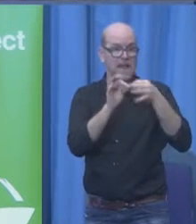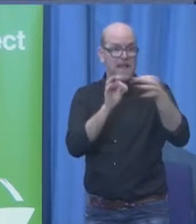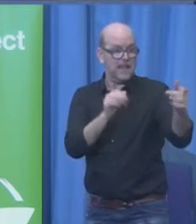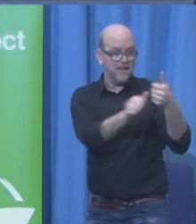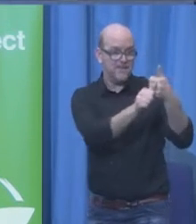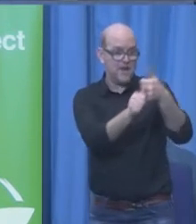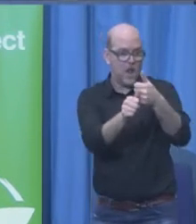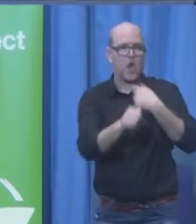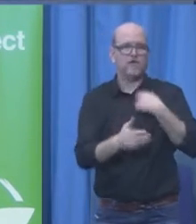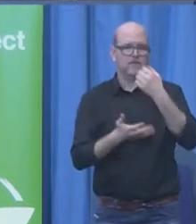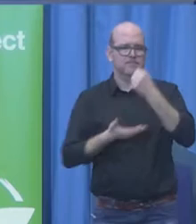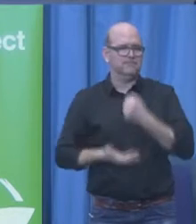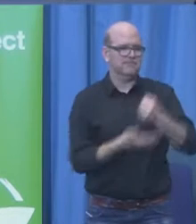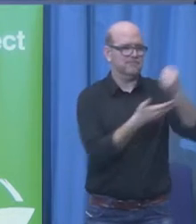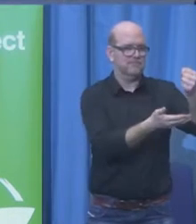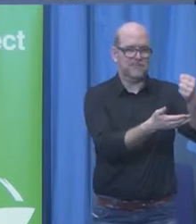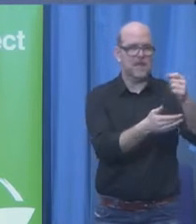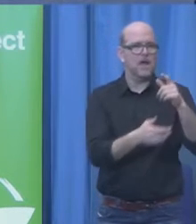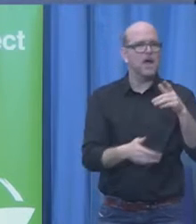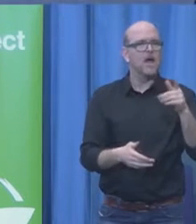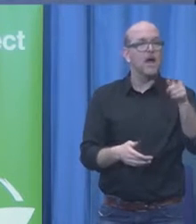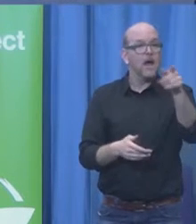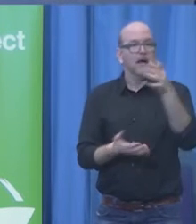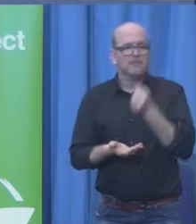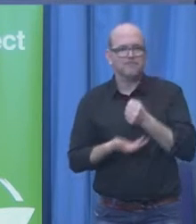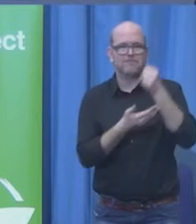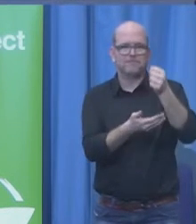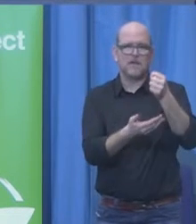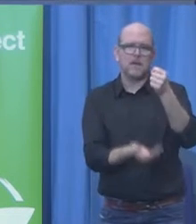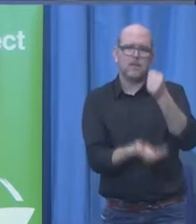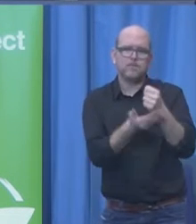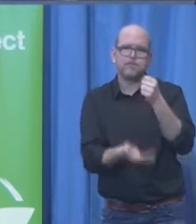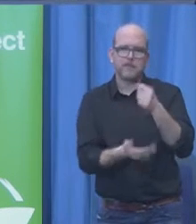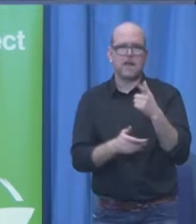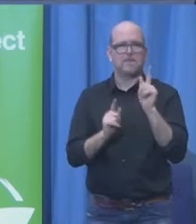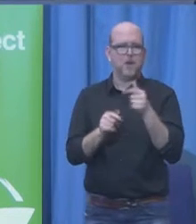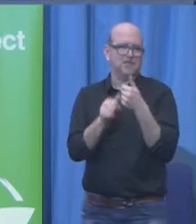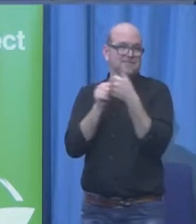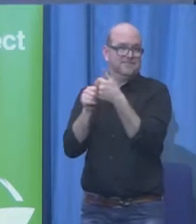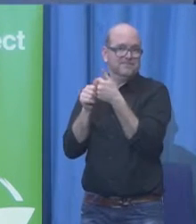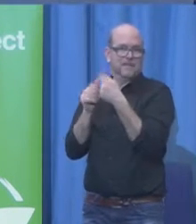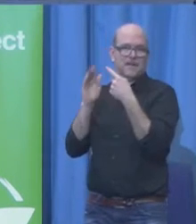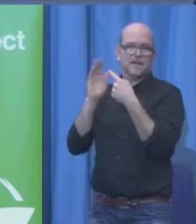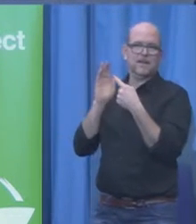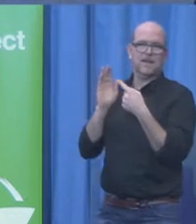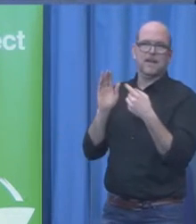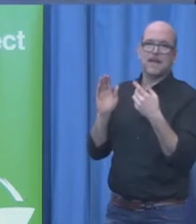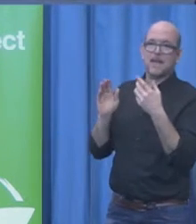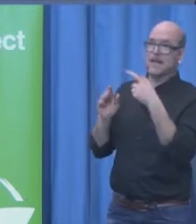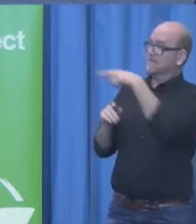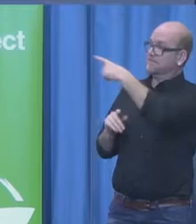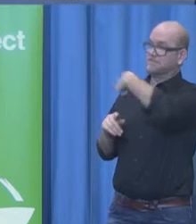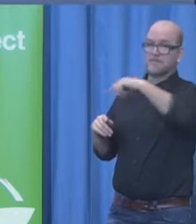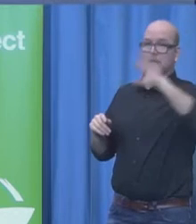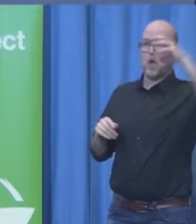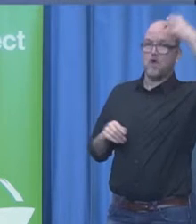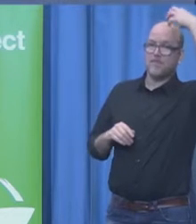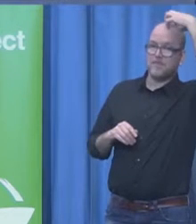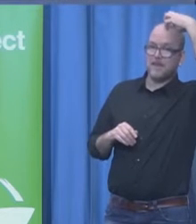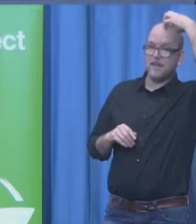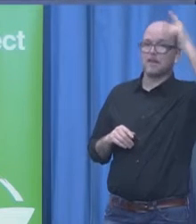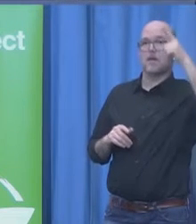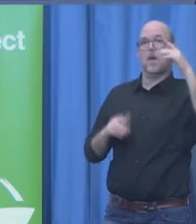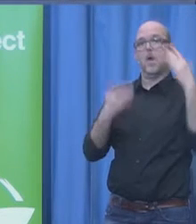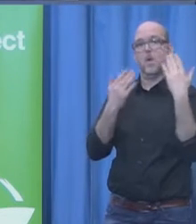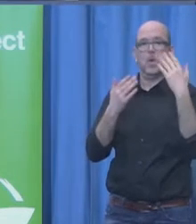closely together with member states authorities for the implementation of the social funds. It is